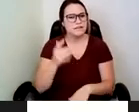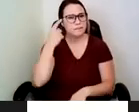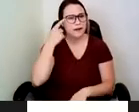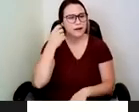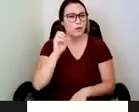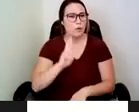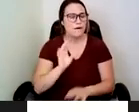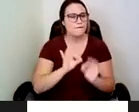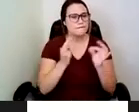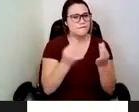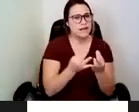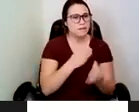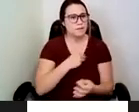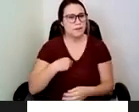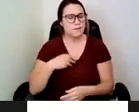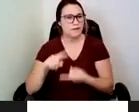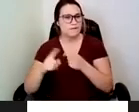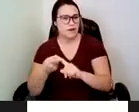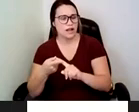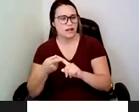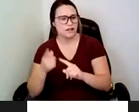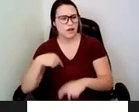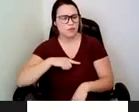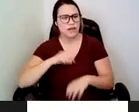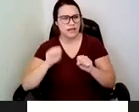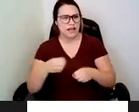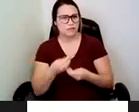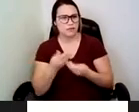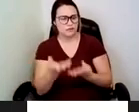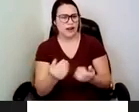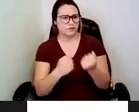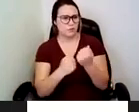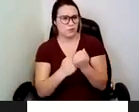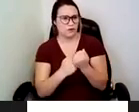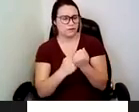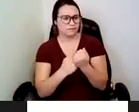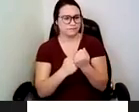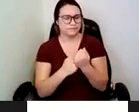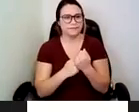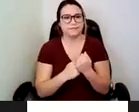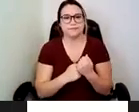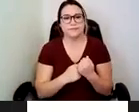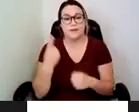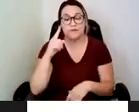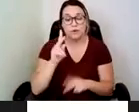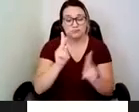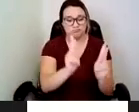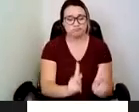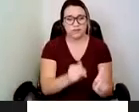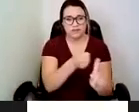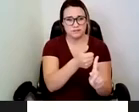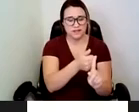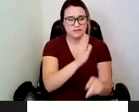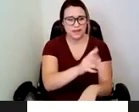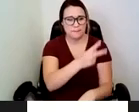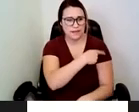member or friend that we can provide that type of support and advocacy for the person, the